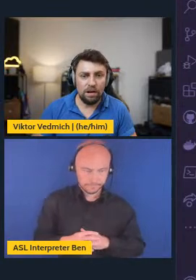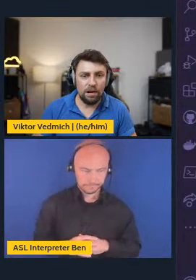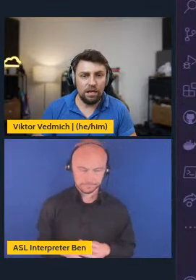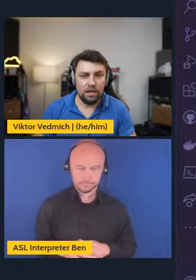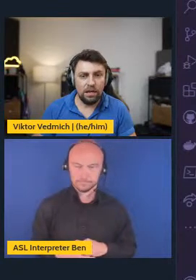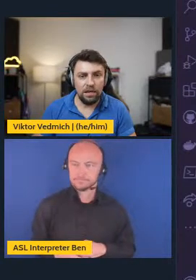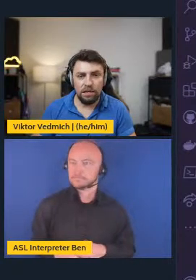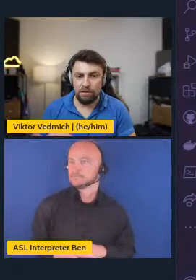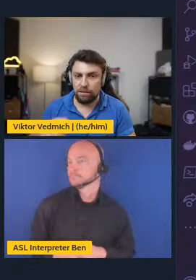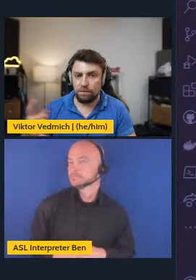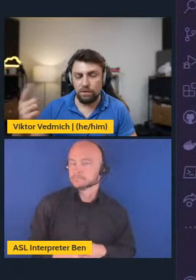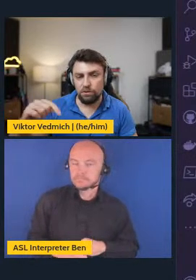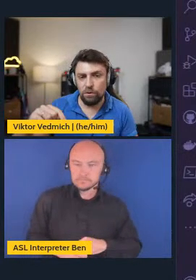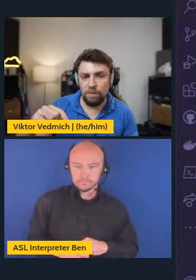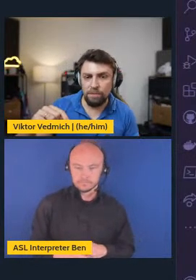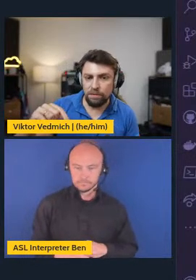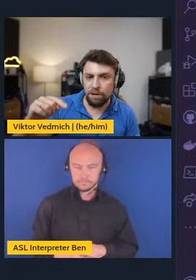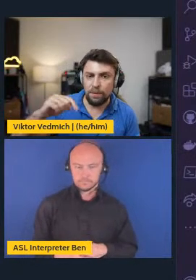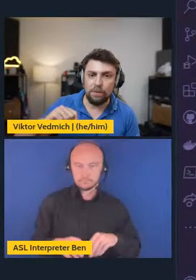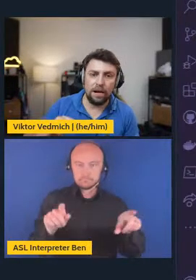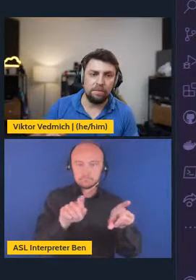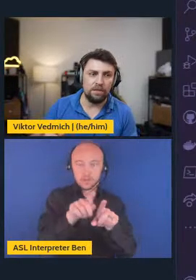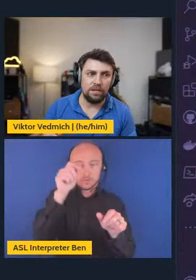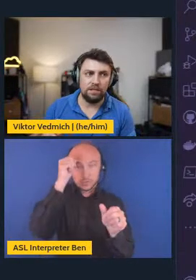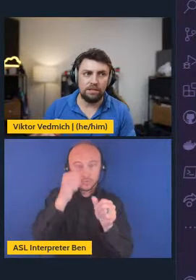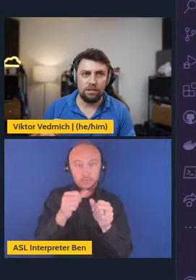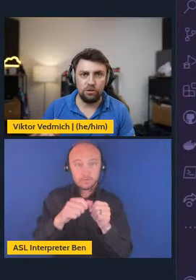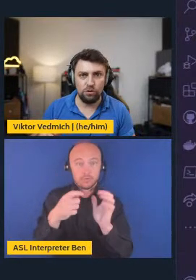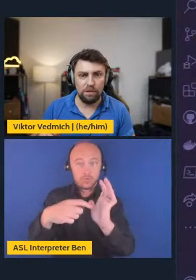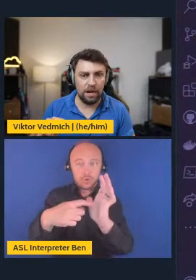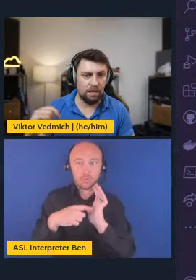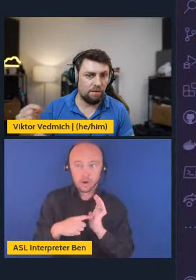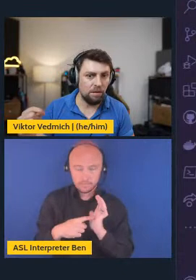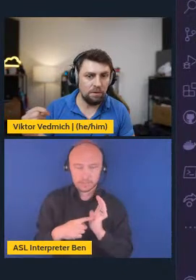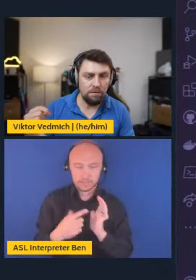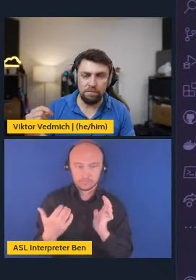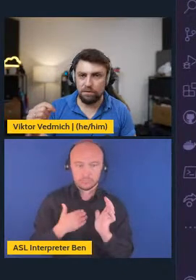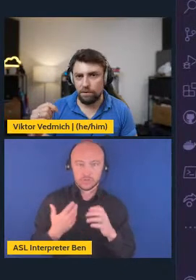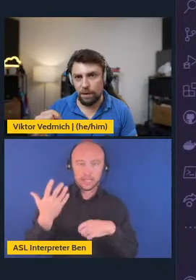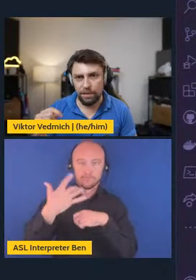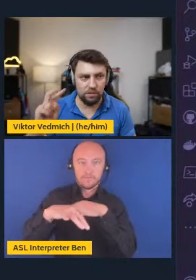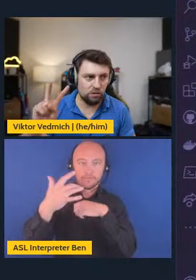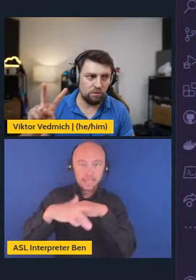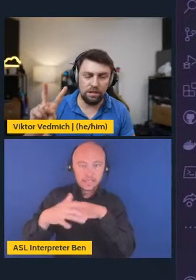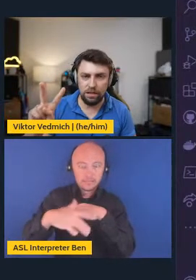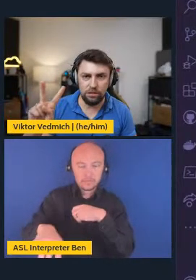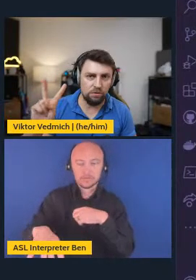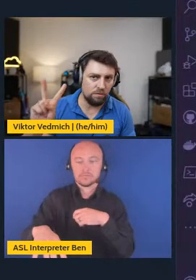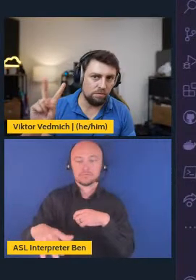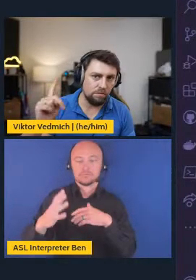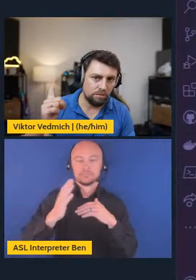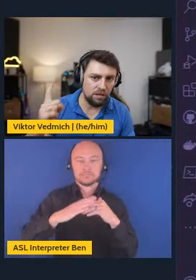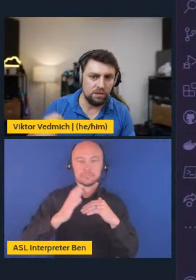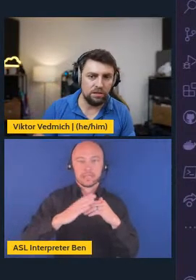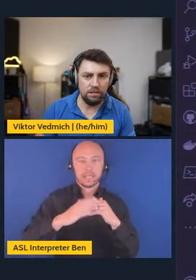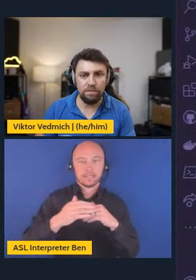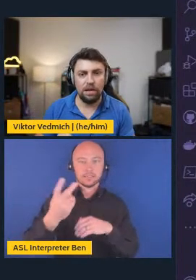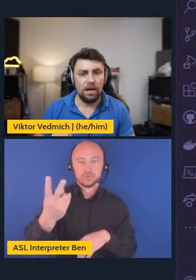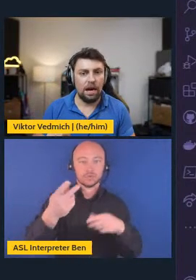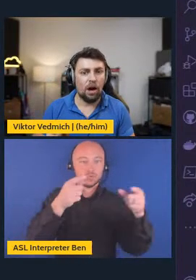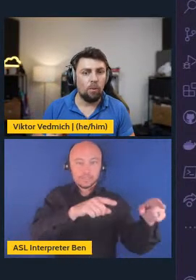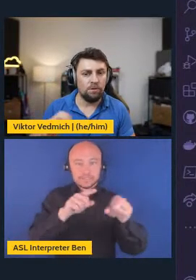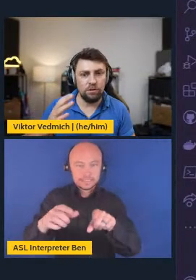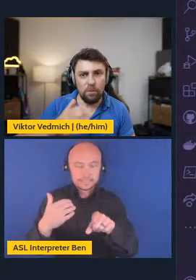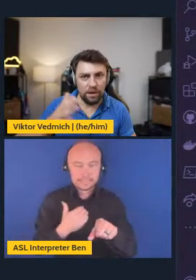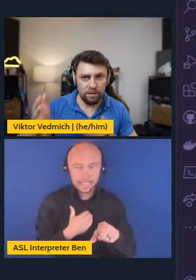also, I do remember that my requirements, that's it should be highly available, replicas to at least two instances.